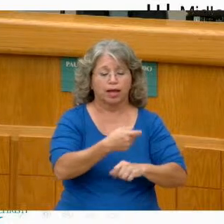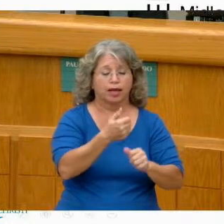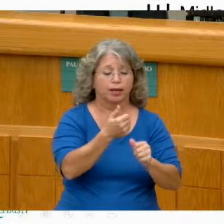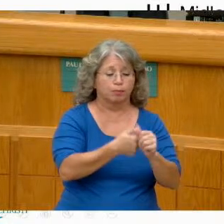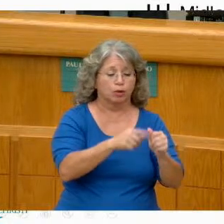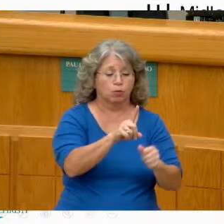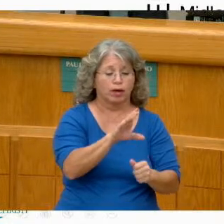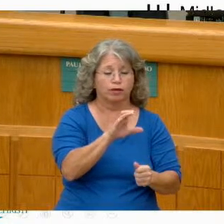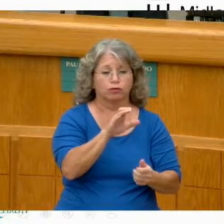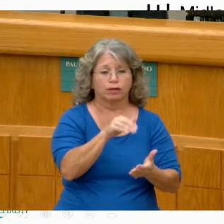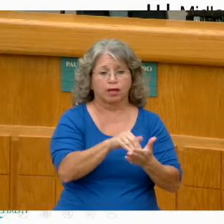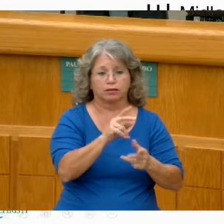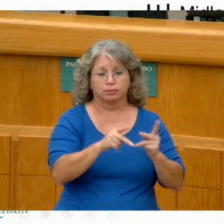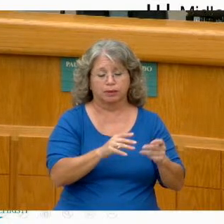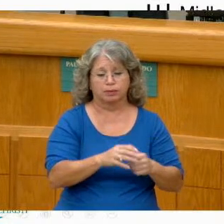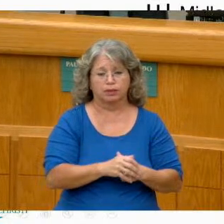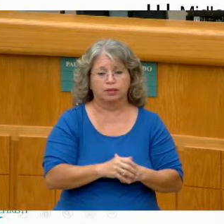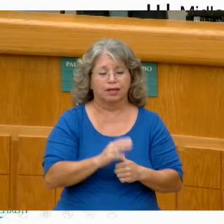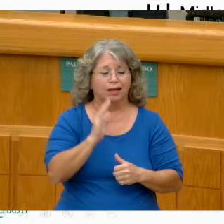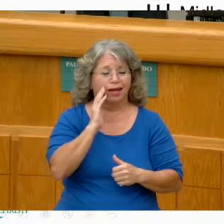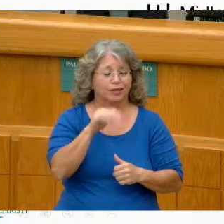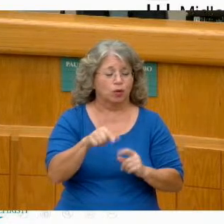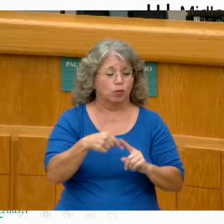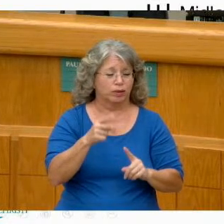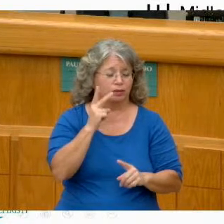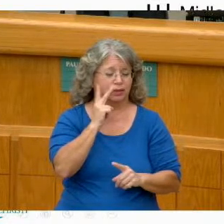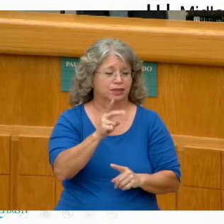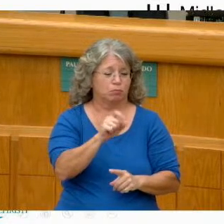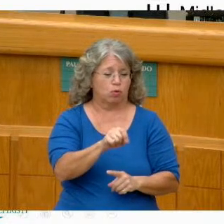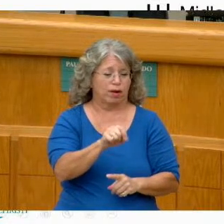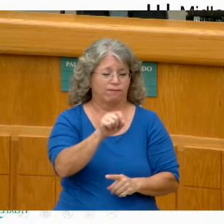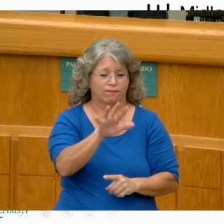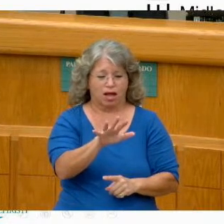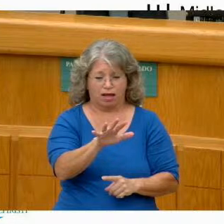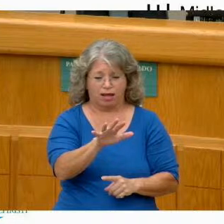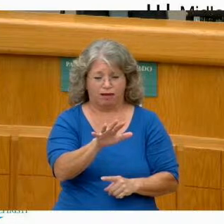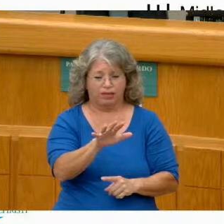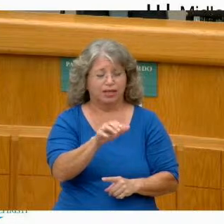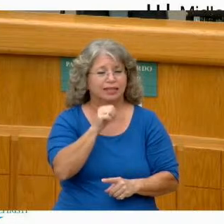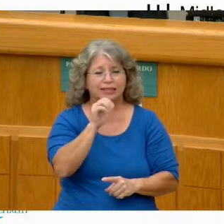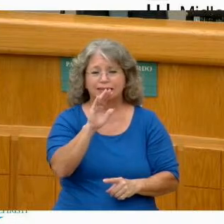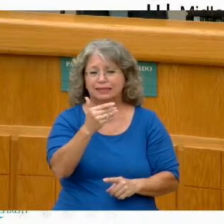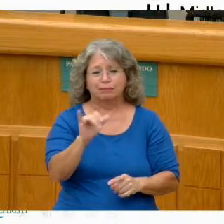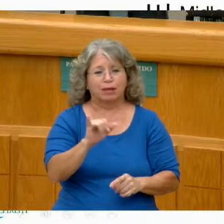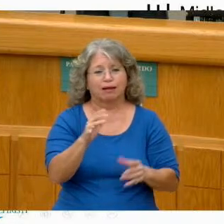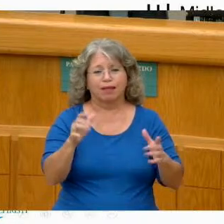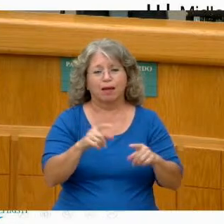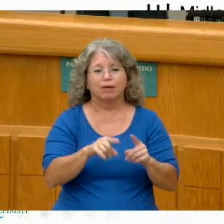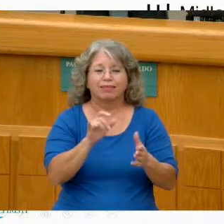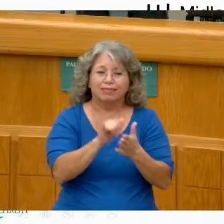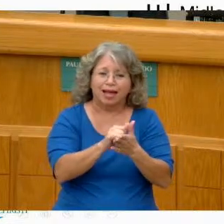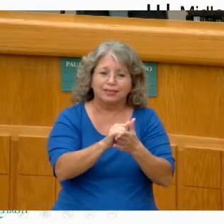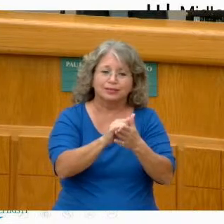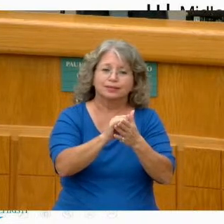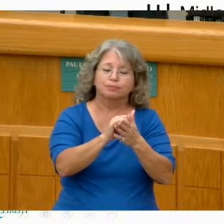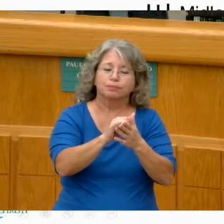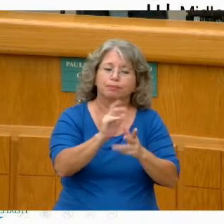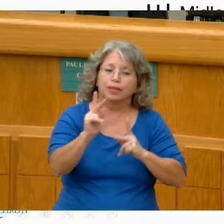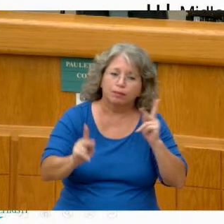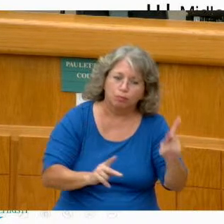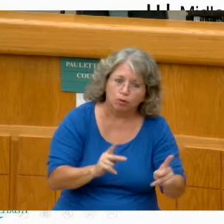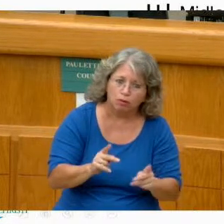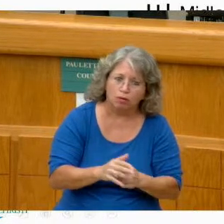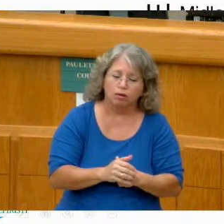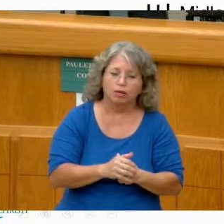that a number like 0.4, 0.5 doesn't seem like a lot, but these are people. This dot says that there's about